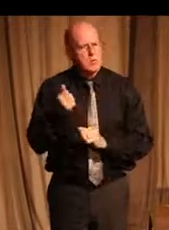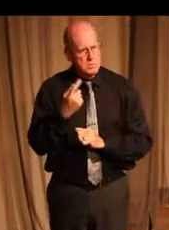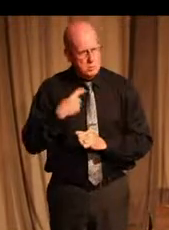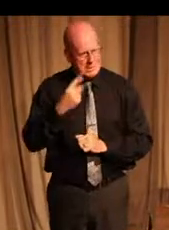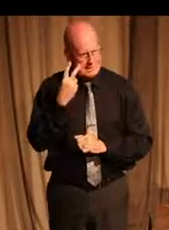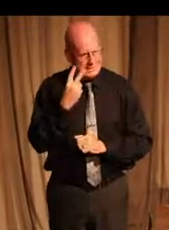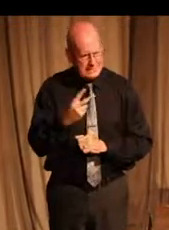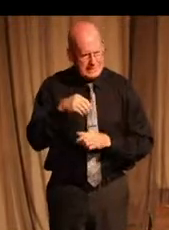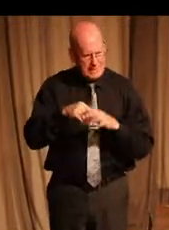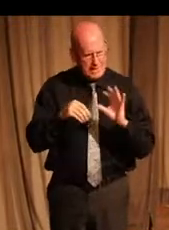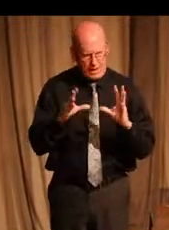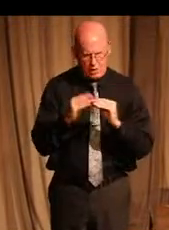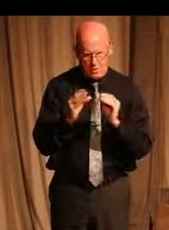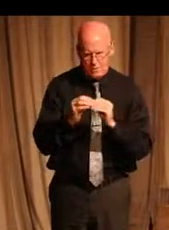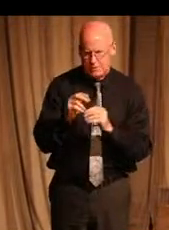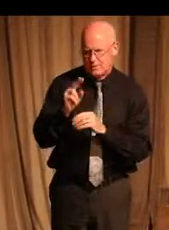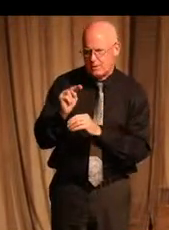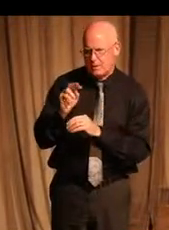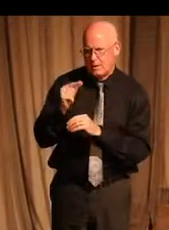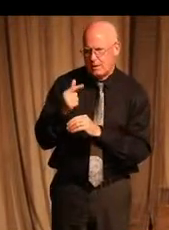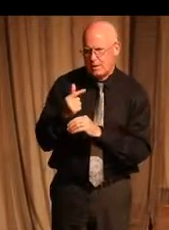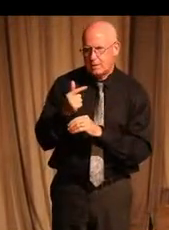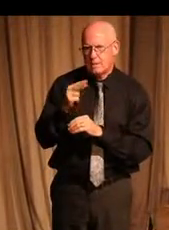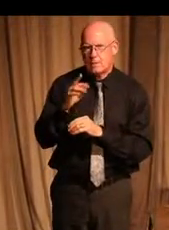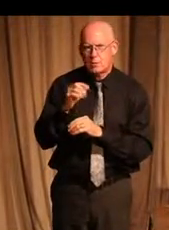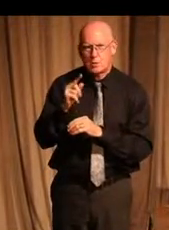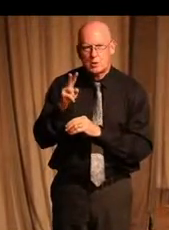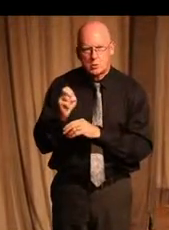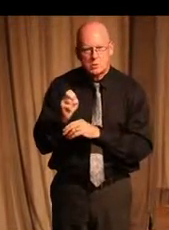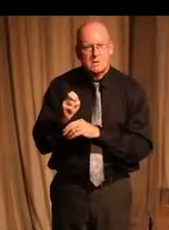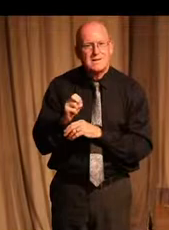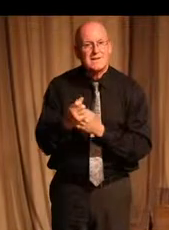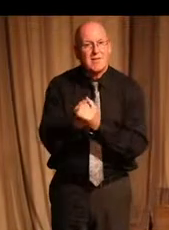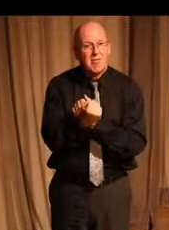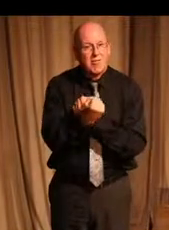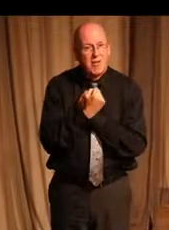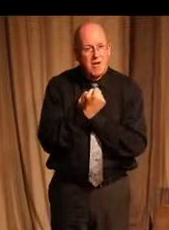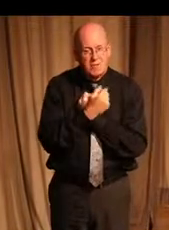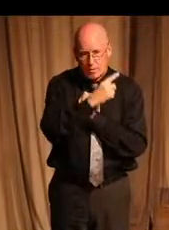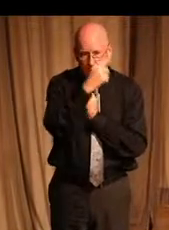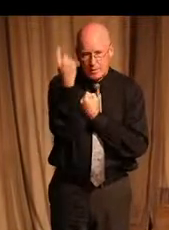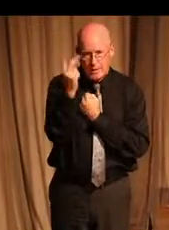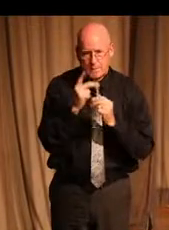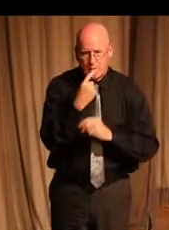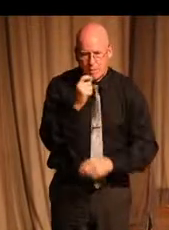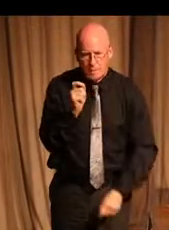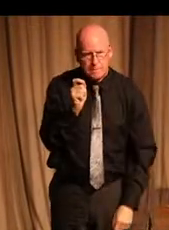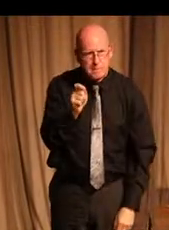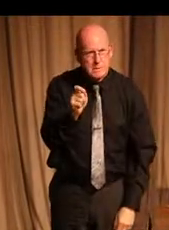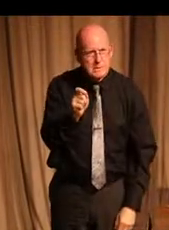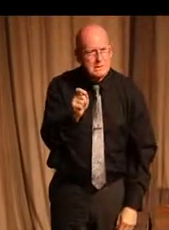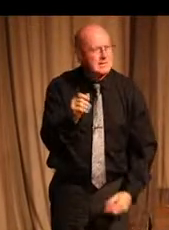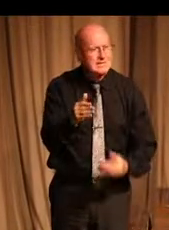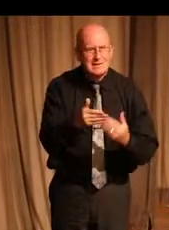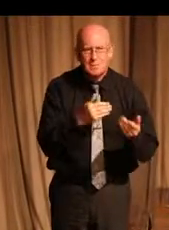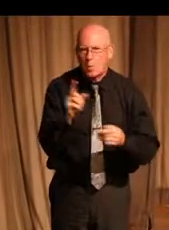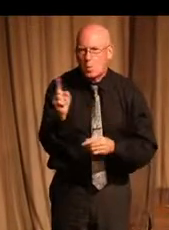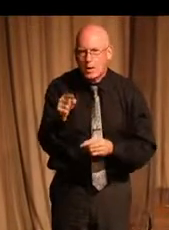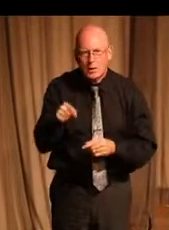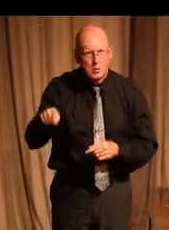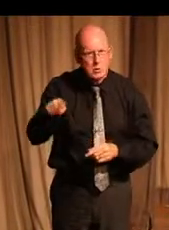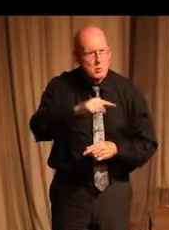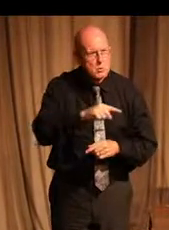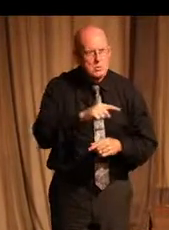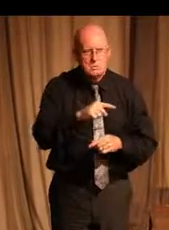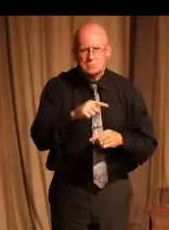in the conference is deep love for Black people, period. No matter where you are, that the